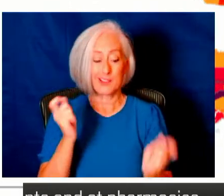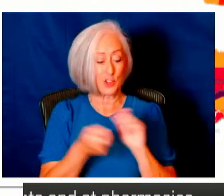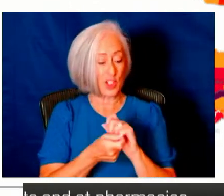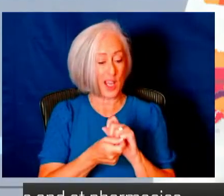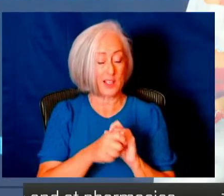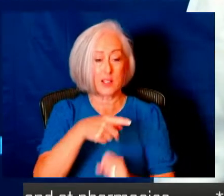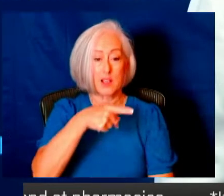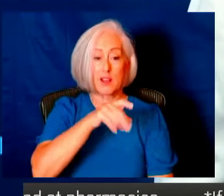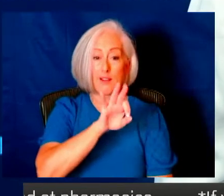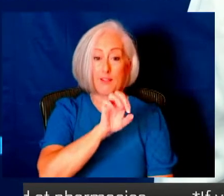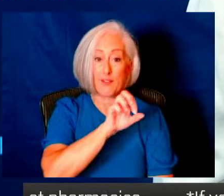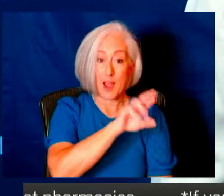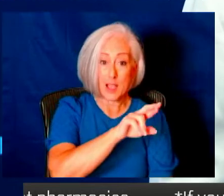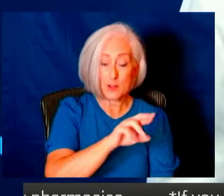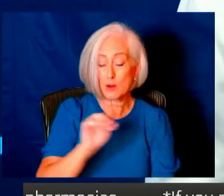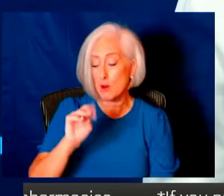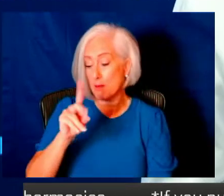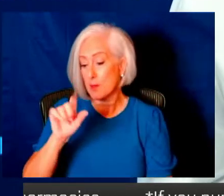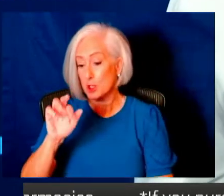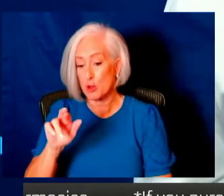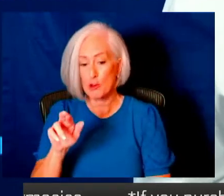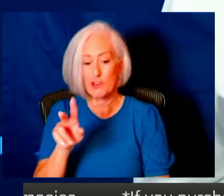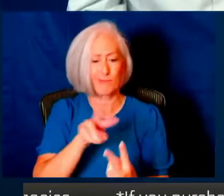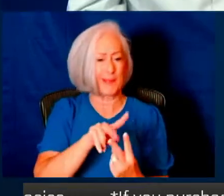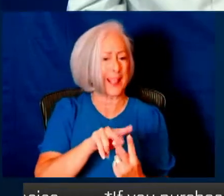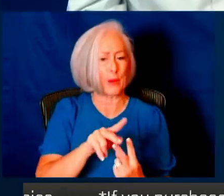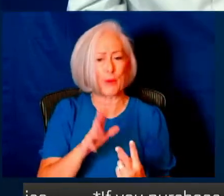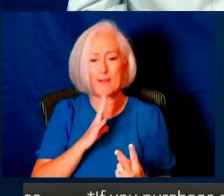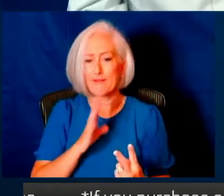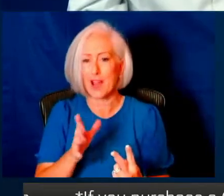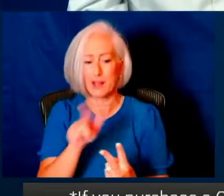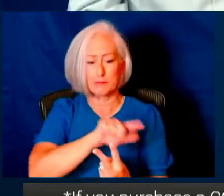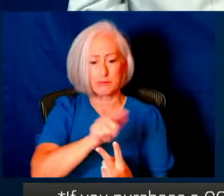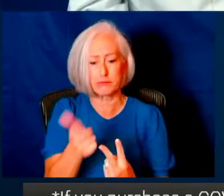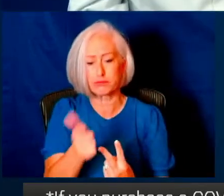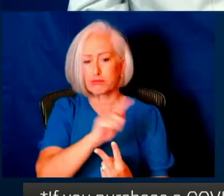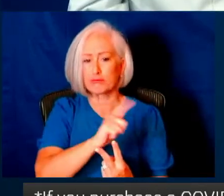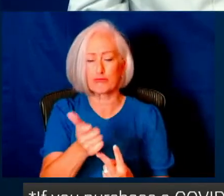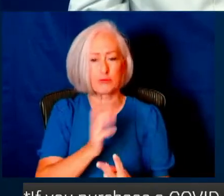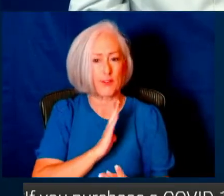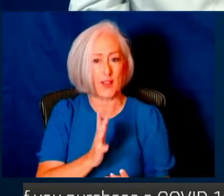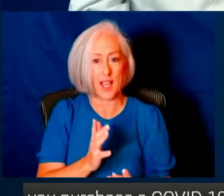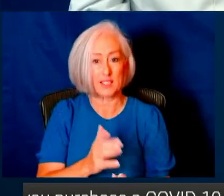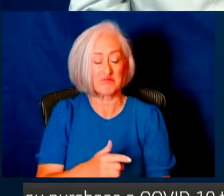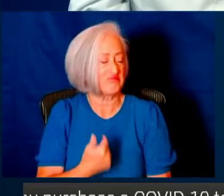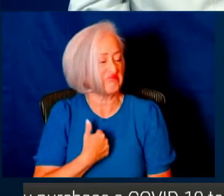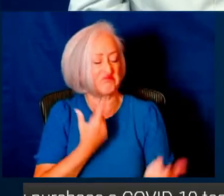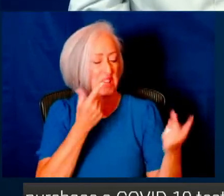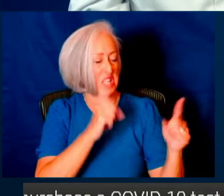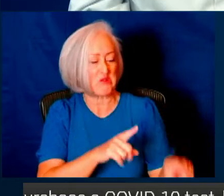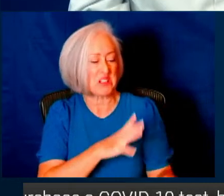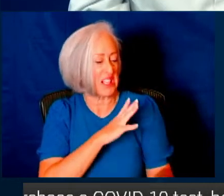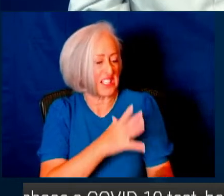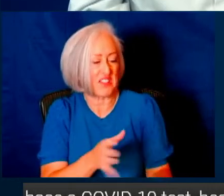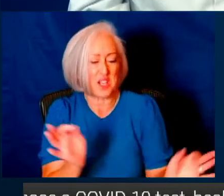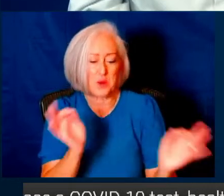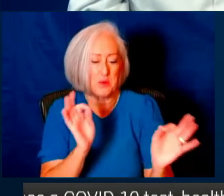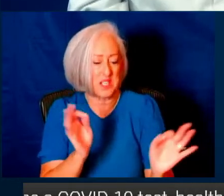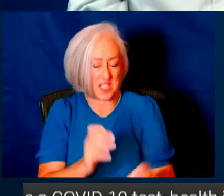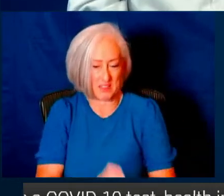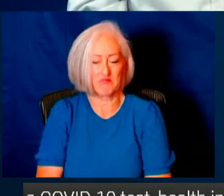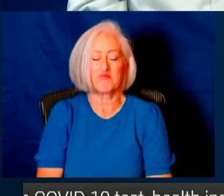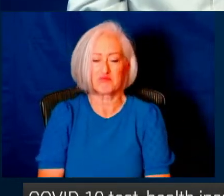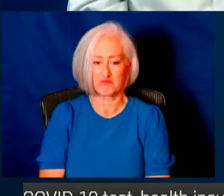be too concerned about that. Your thoughts? Yeah, no, I would agree. I think there's not much else to. Most say? Yeah.